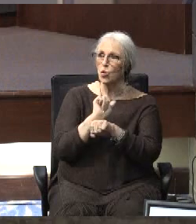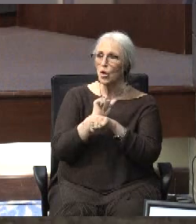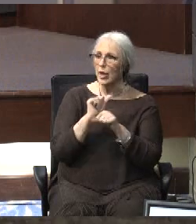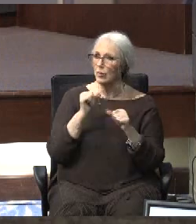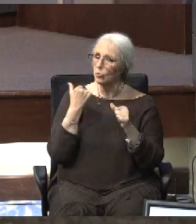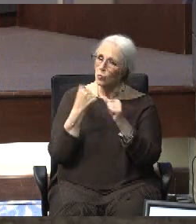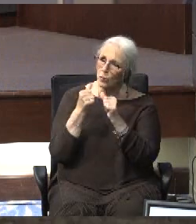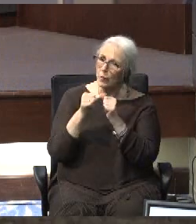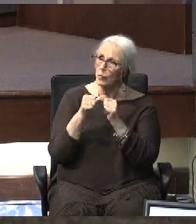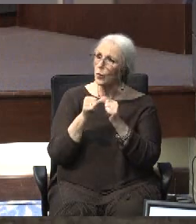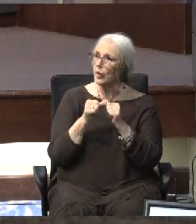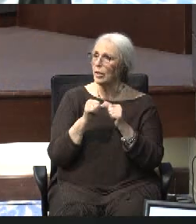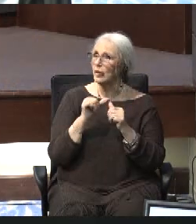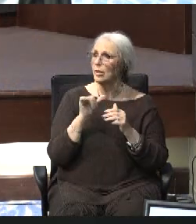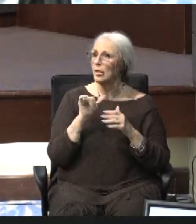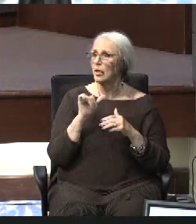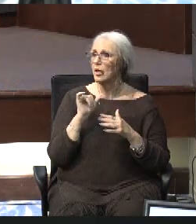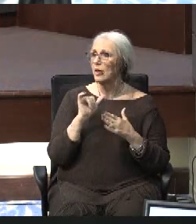in mind